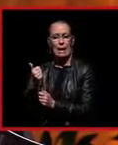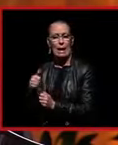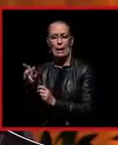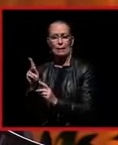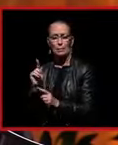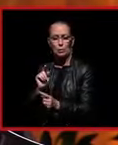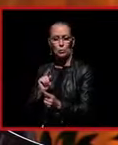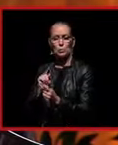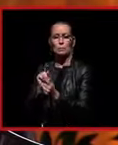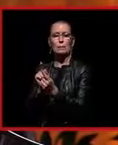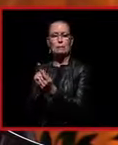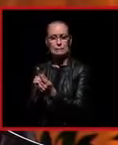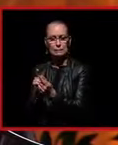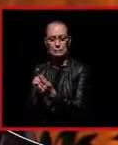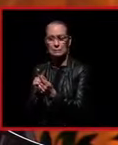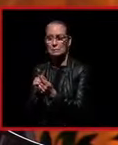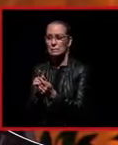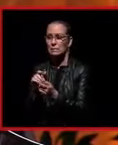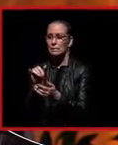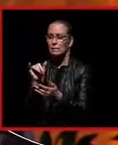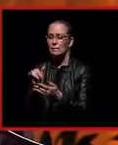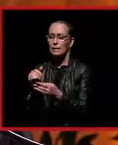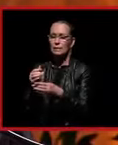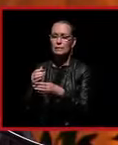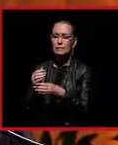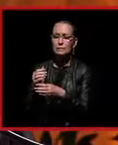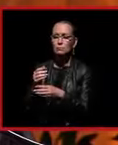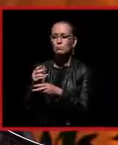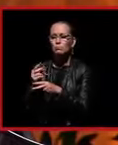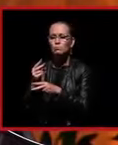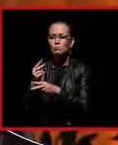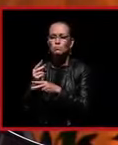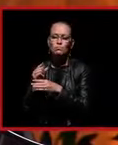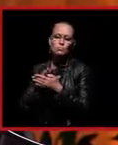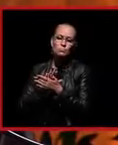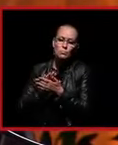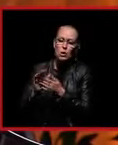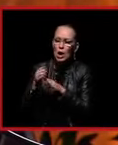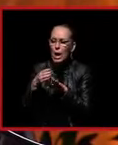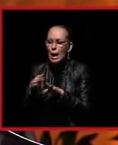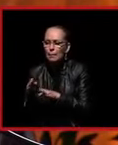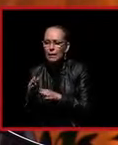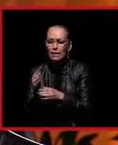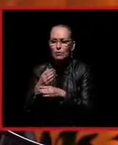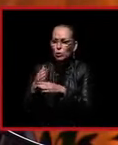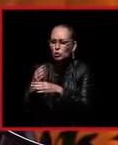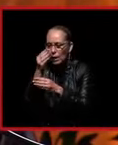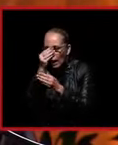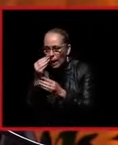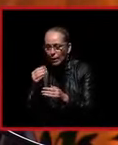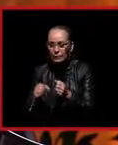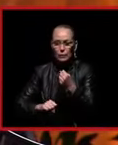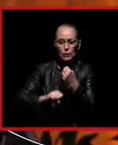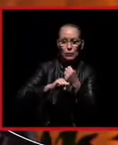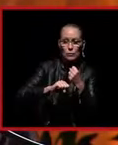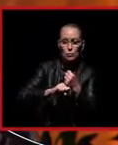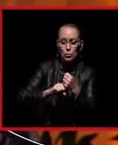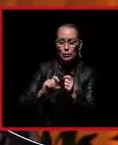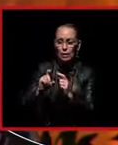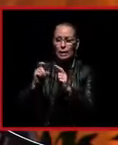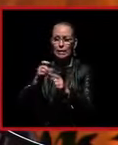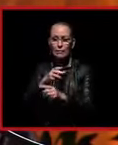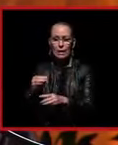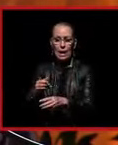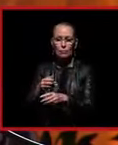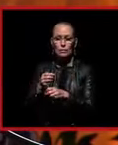path. It is kindness shared, support given and received, listening and